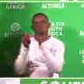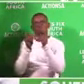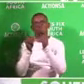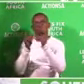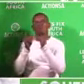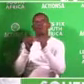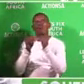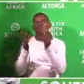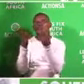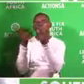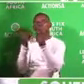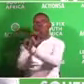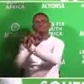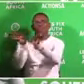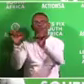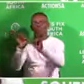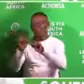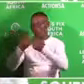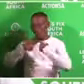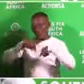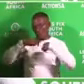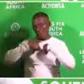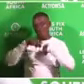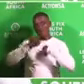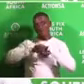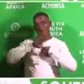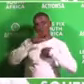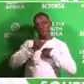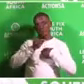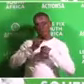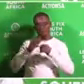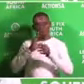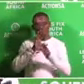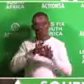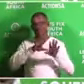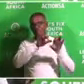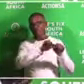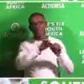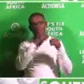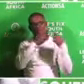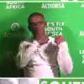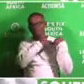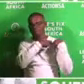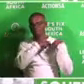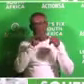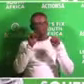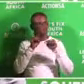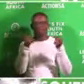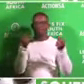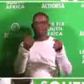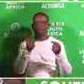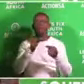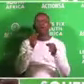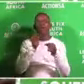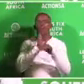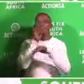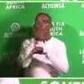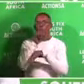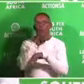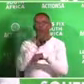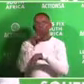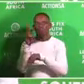Africa to take that responsibility. We have 12 million of our own South Africans who are unemployed today. Therefore,